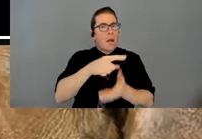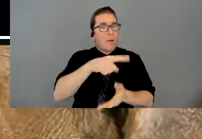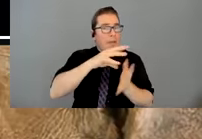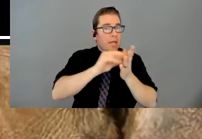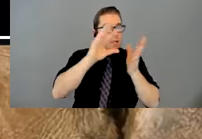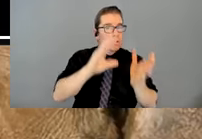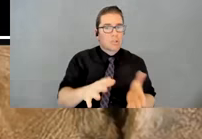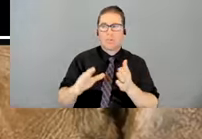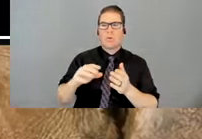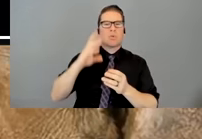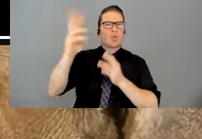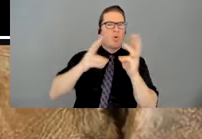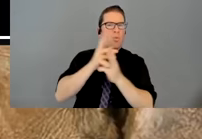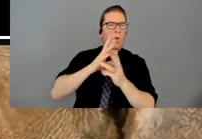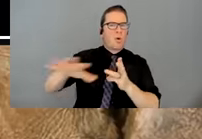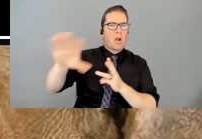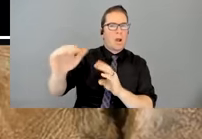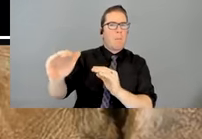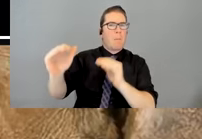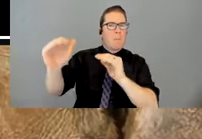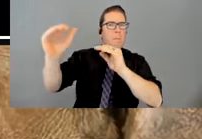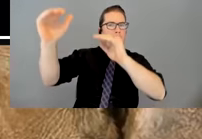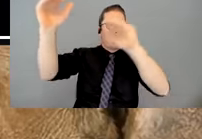effect on our